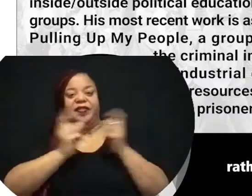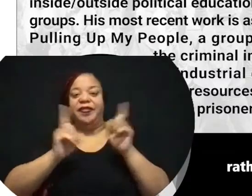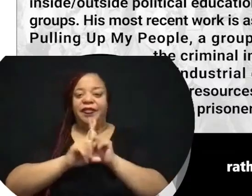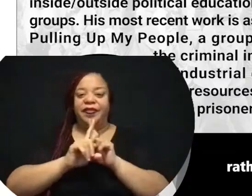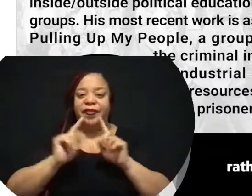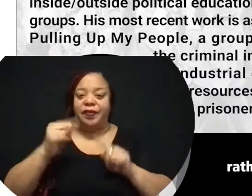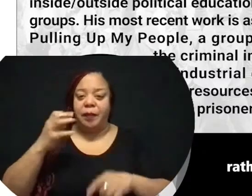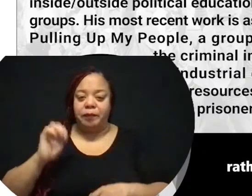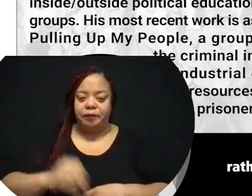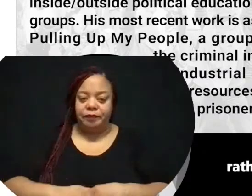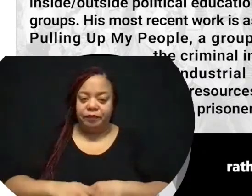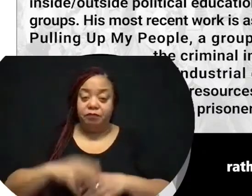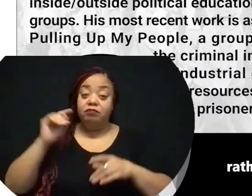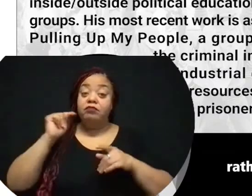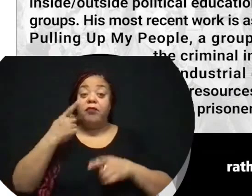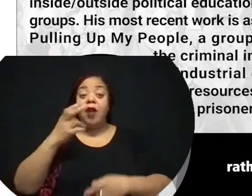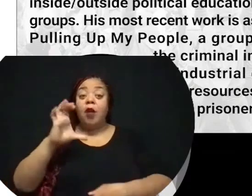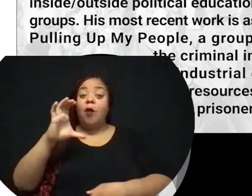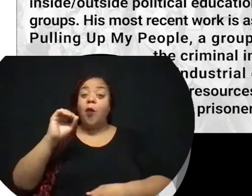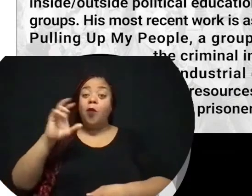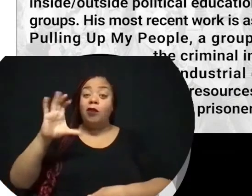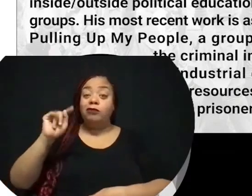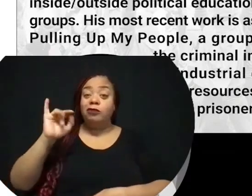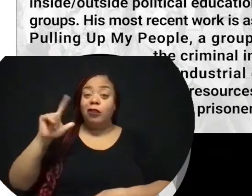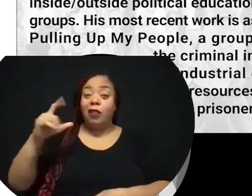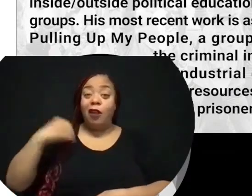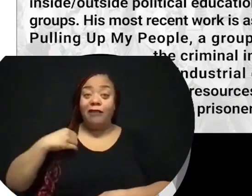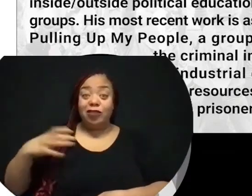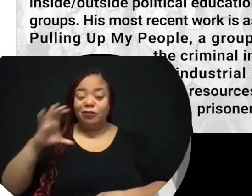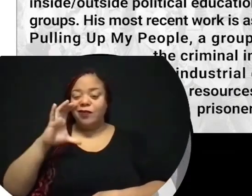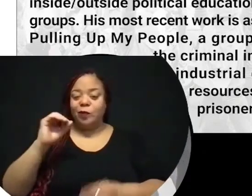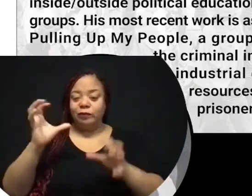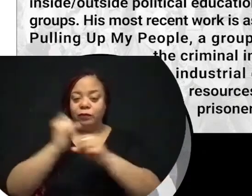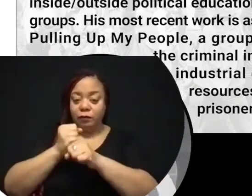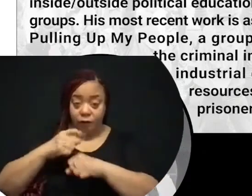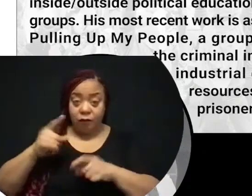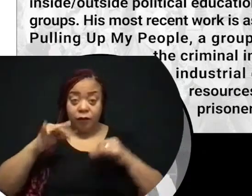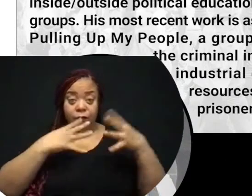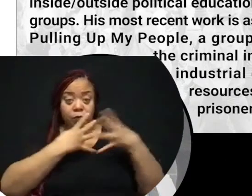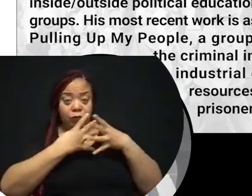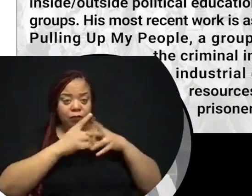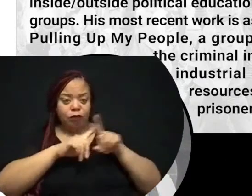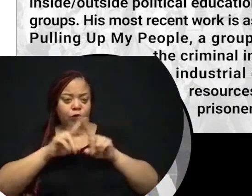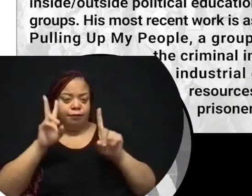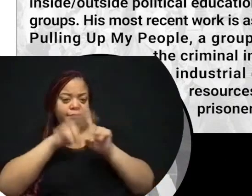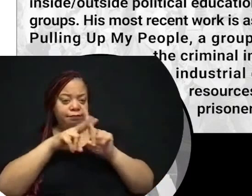water rather than drinking the water at the prison. And of course, they